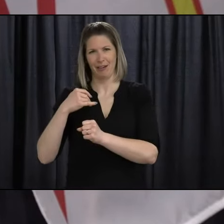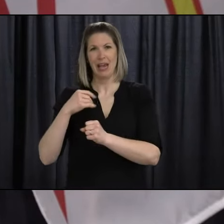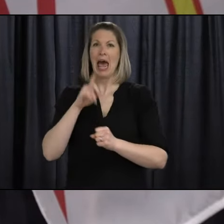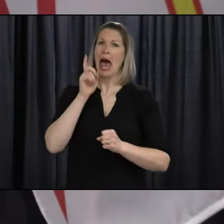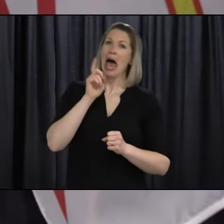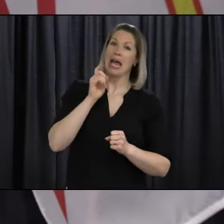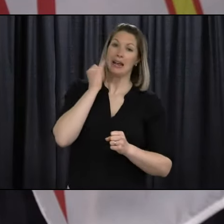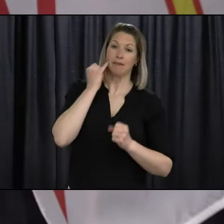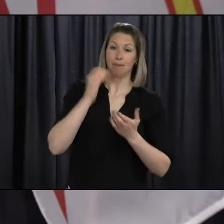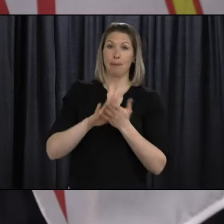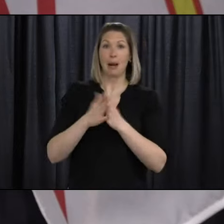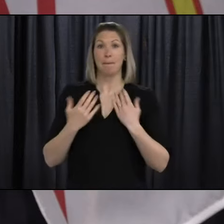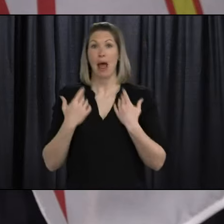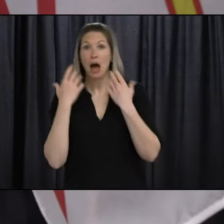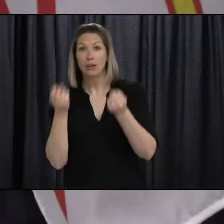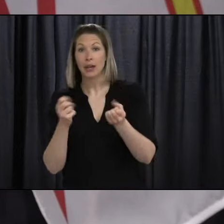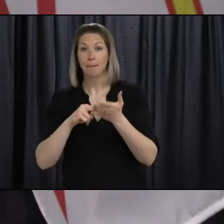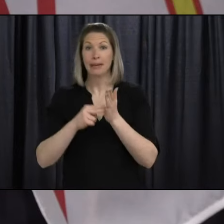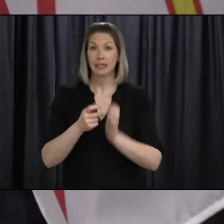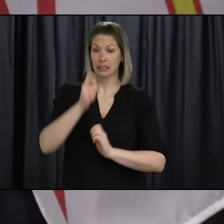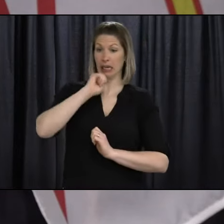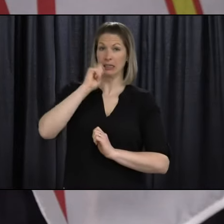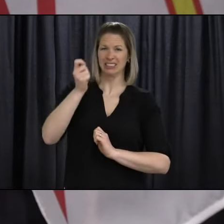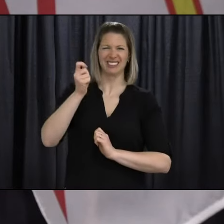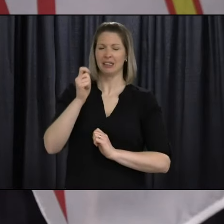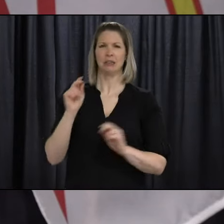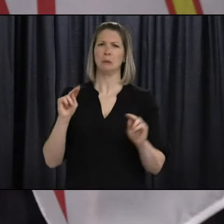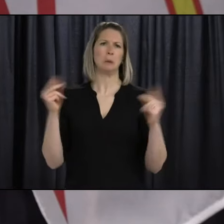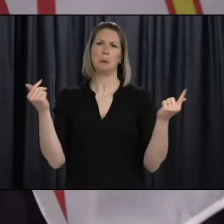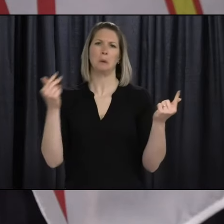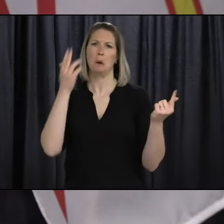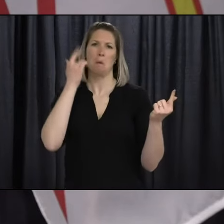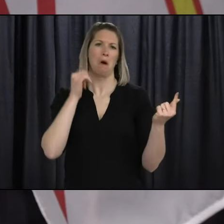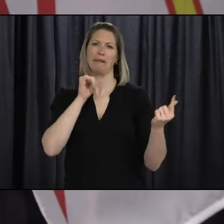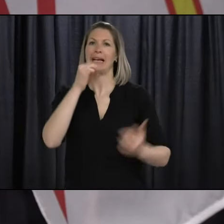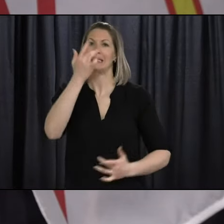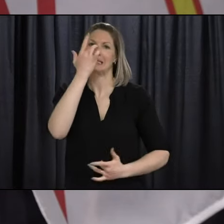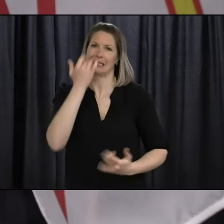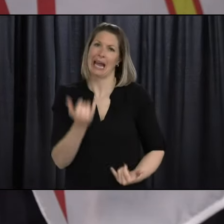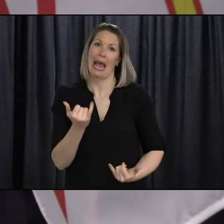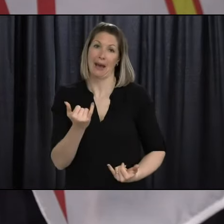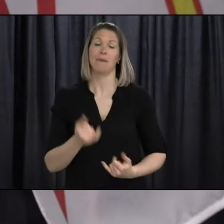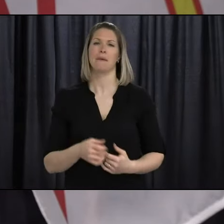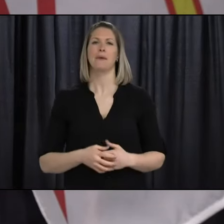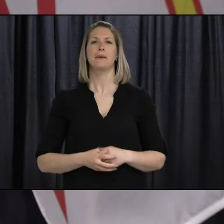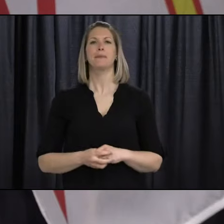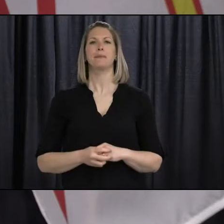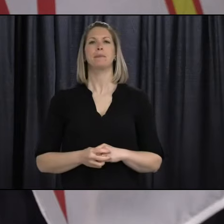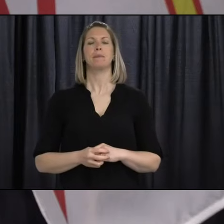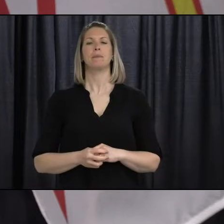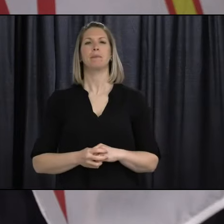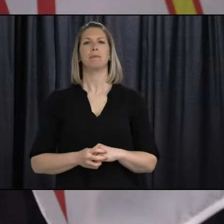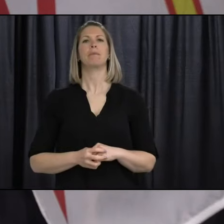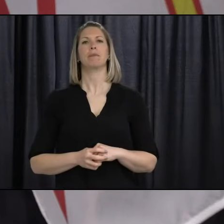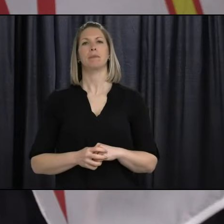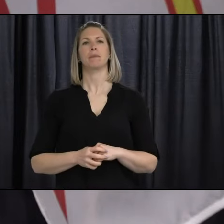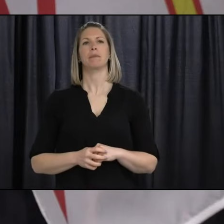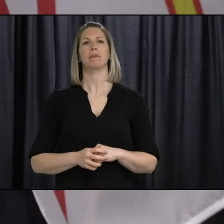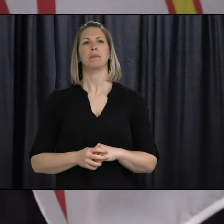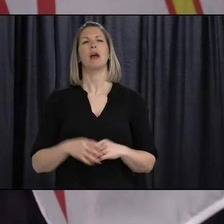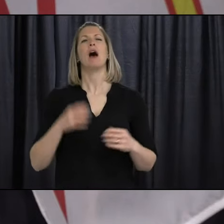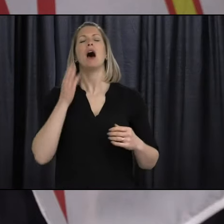sick. So it would be very unlikely that would be the case right now. And I know you have gone over this, but the reality is really